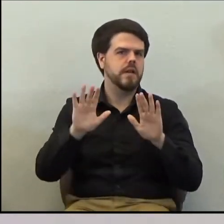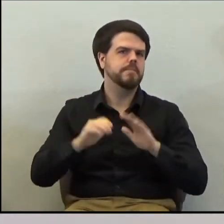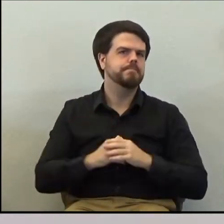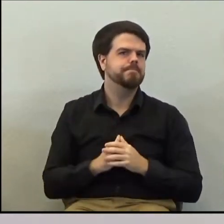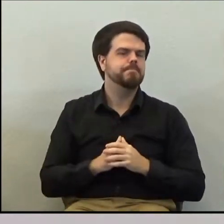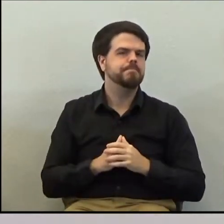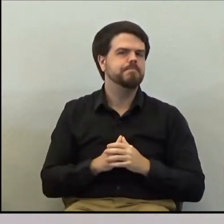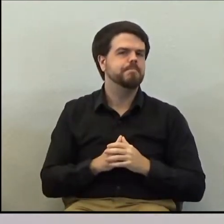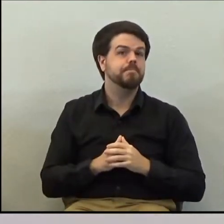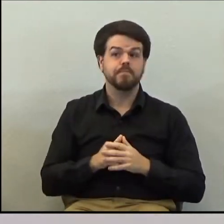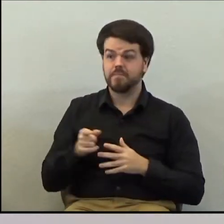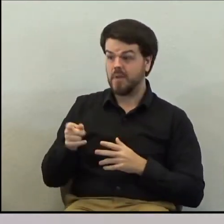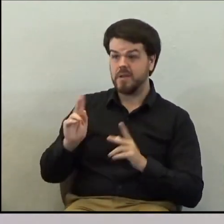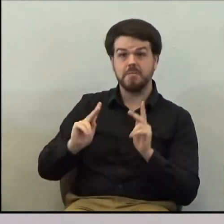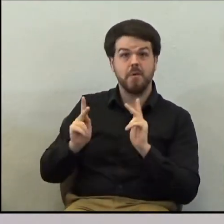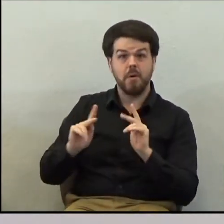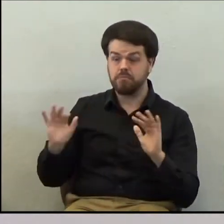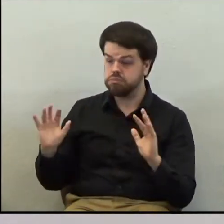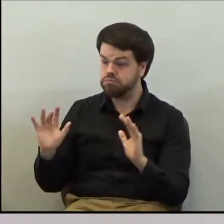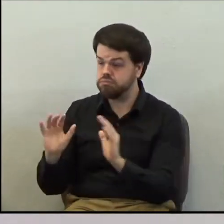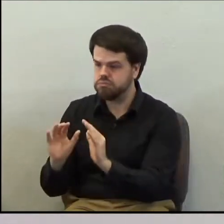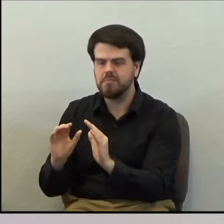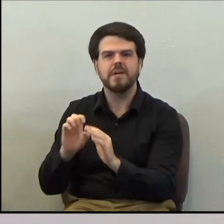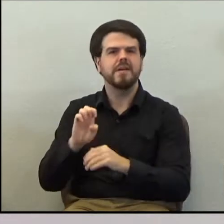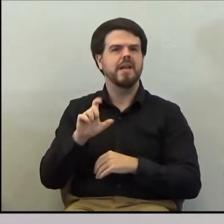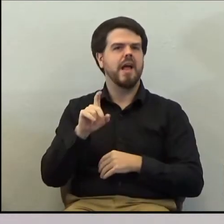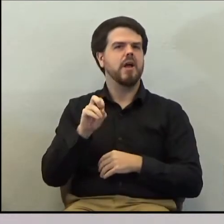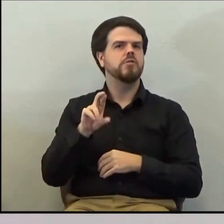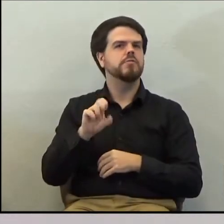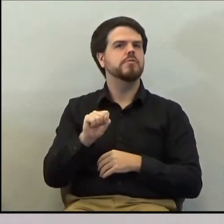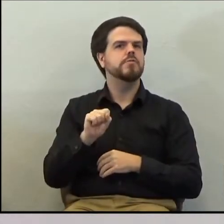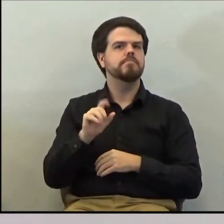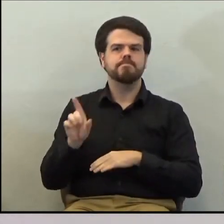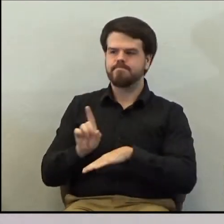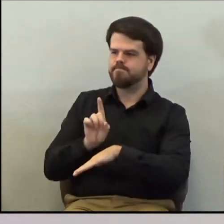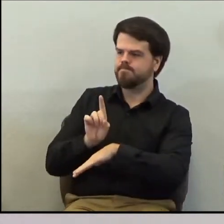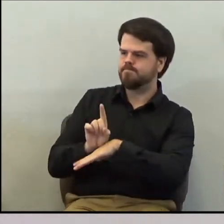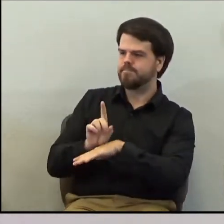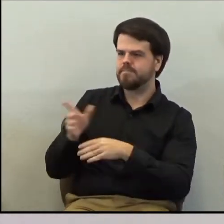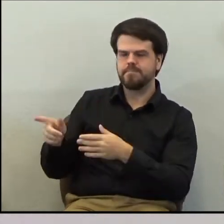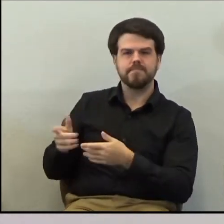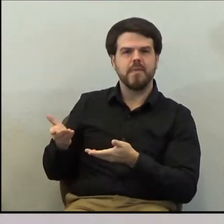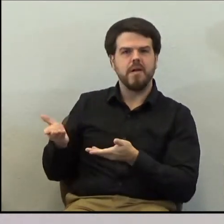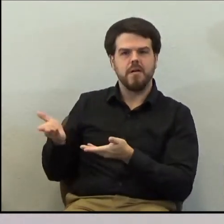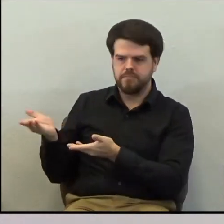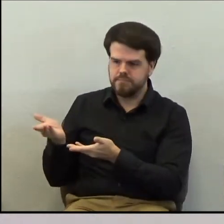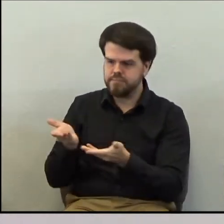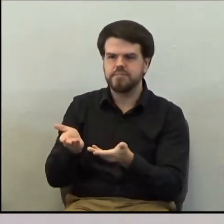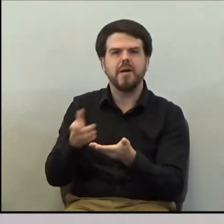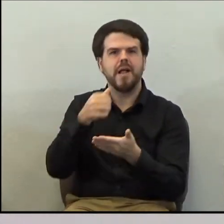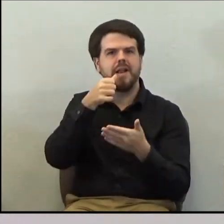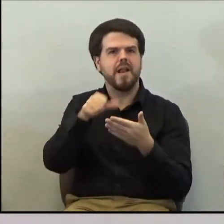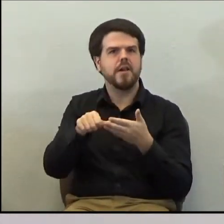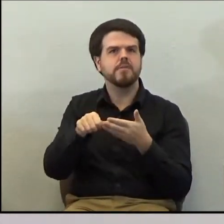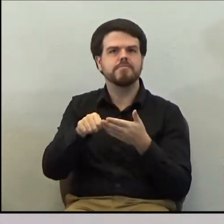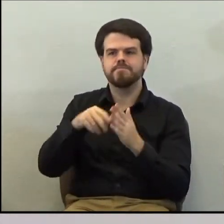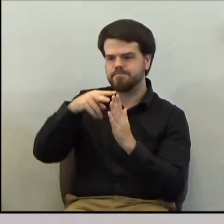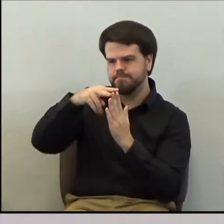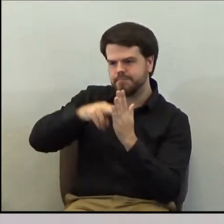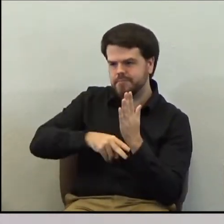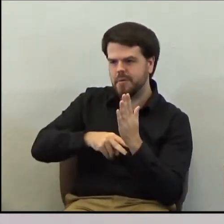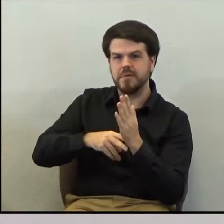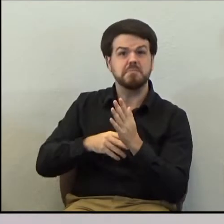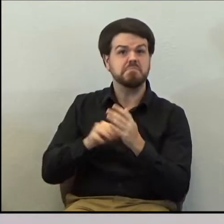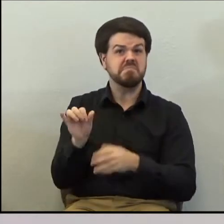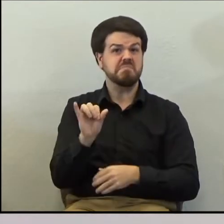So the people would gather, the elders were there, and they took this letter and they read through it and they explained it just as